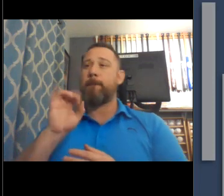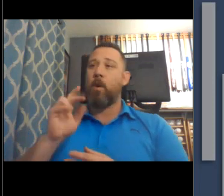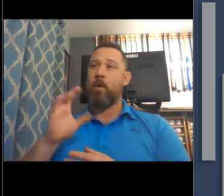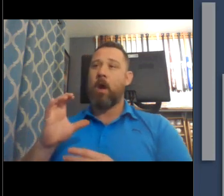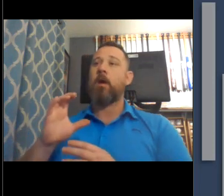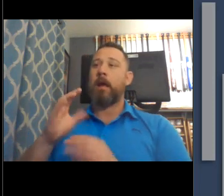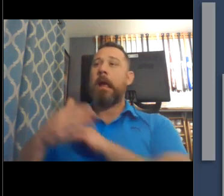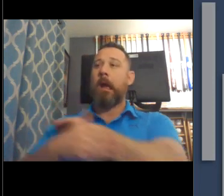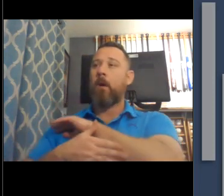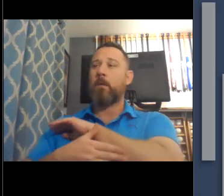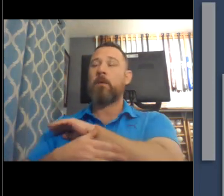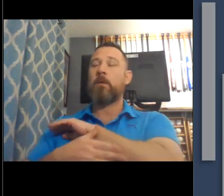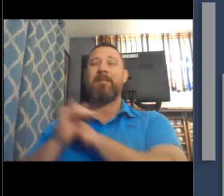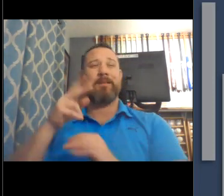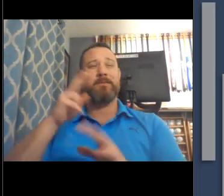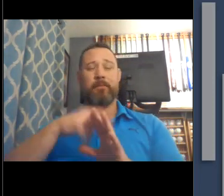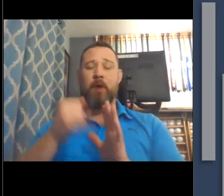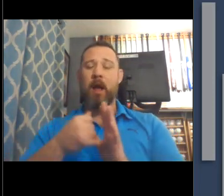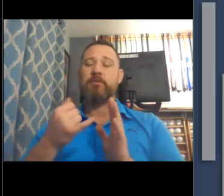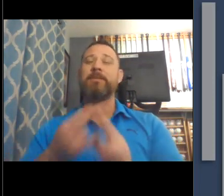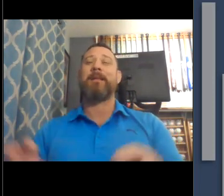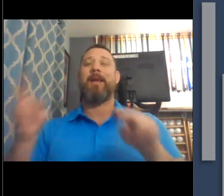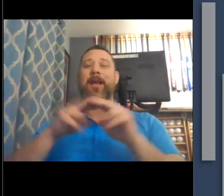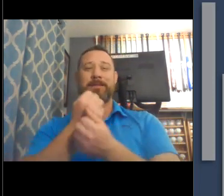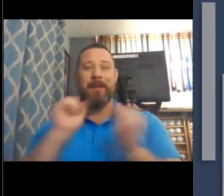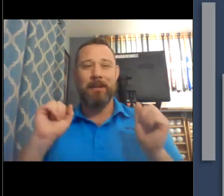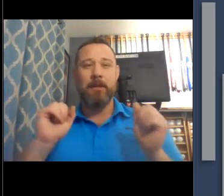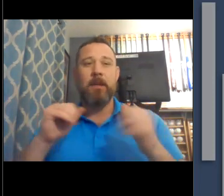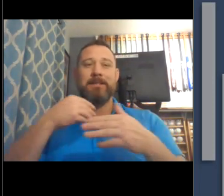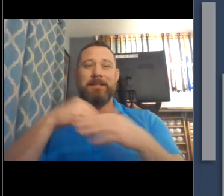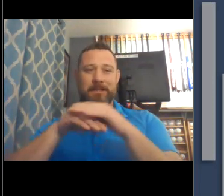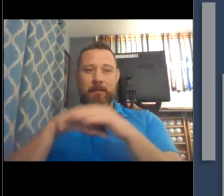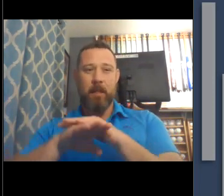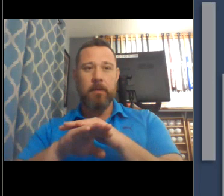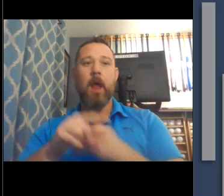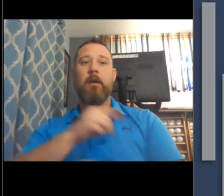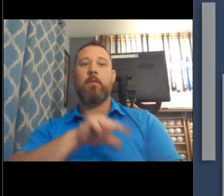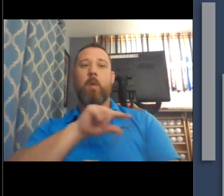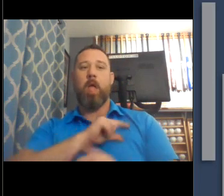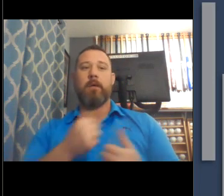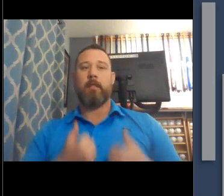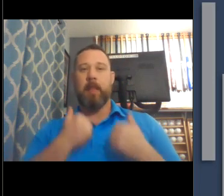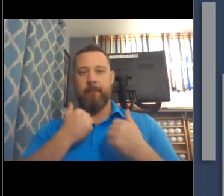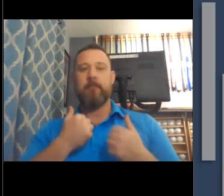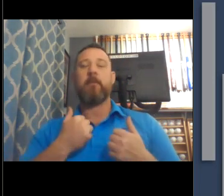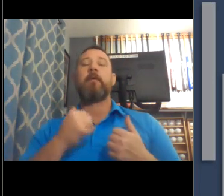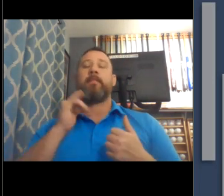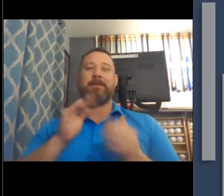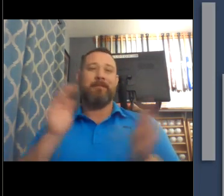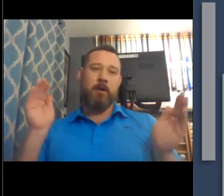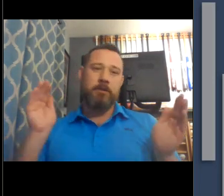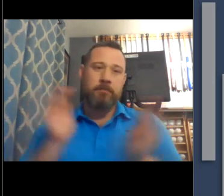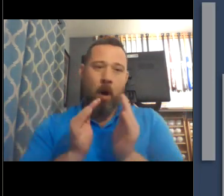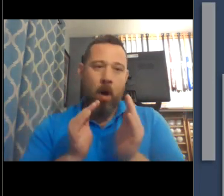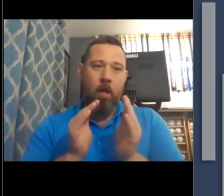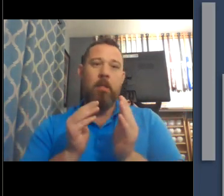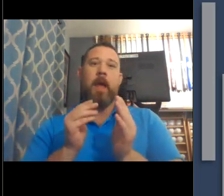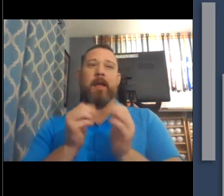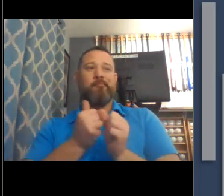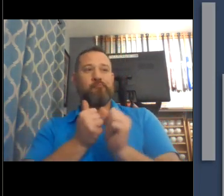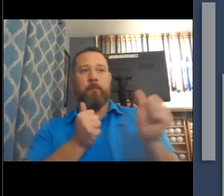These projects provide enhanced safety, accessibility, and quality of life in these very small and remote